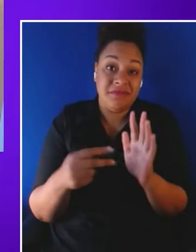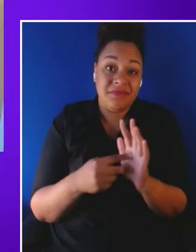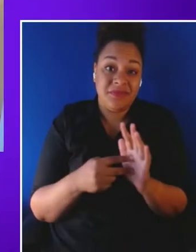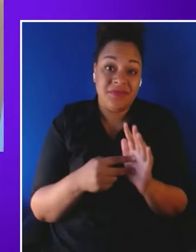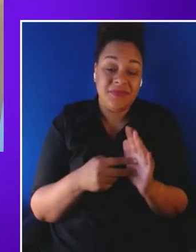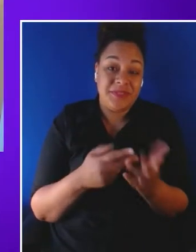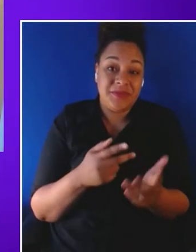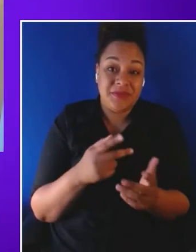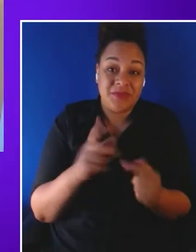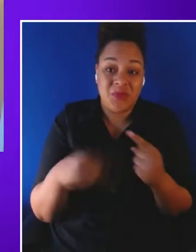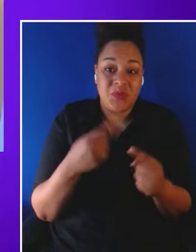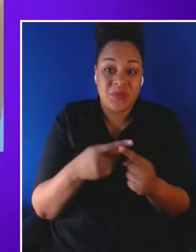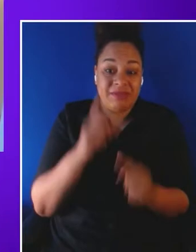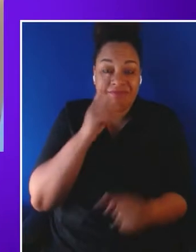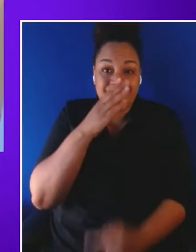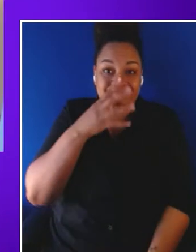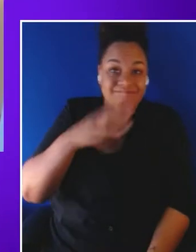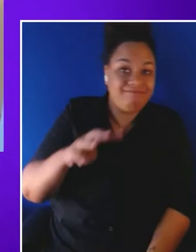know,